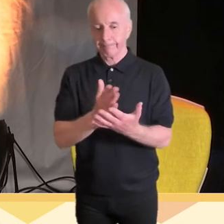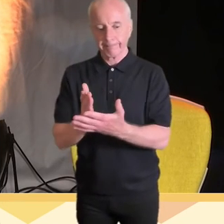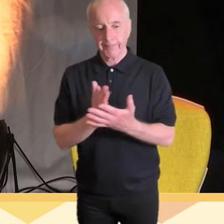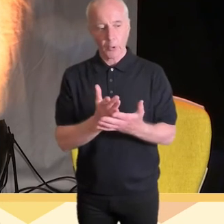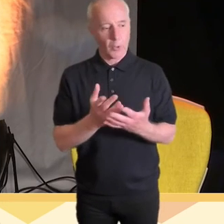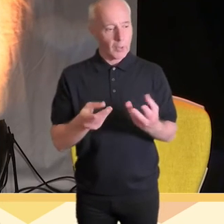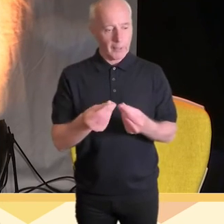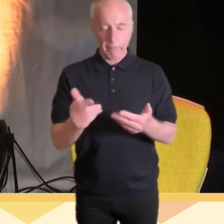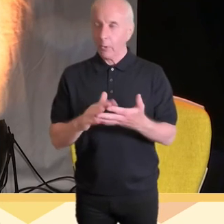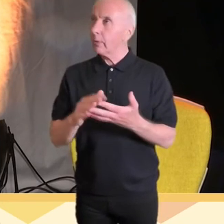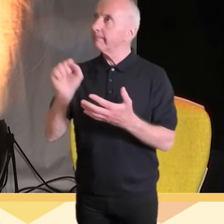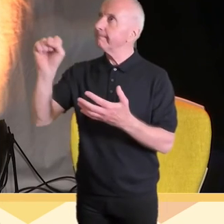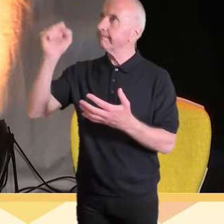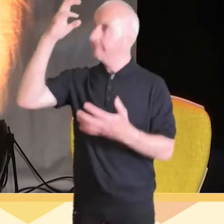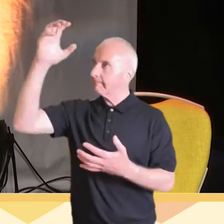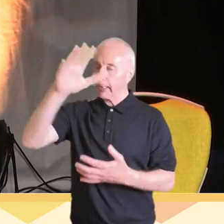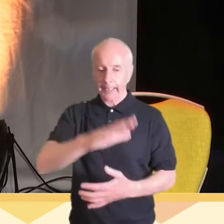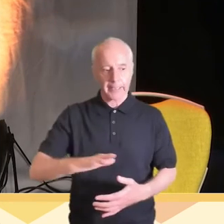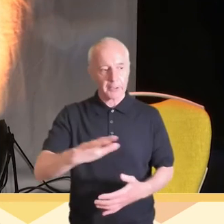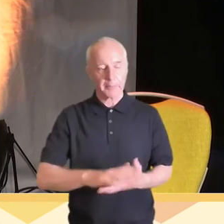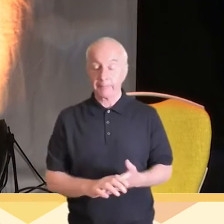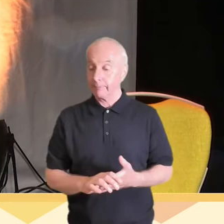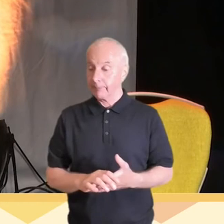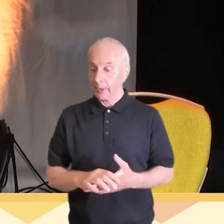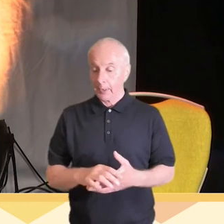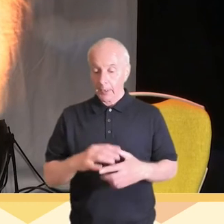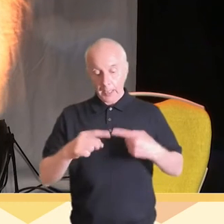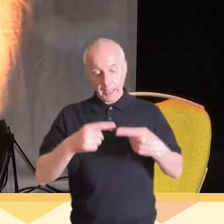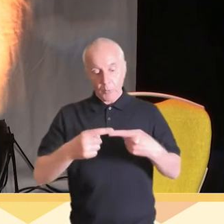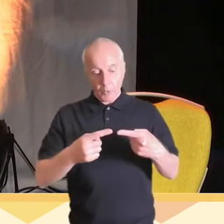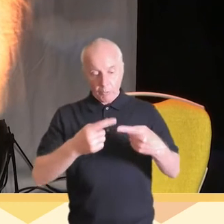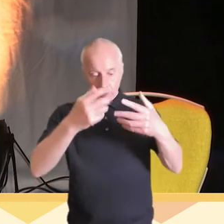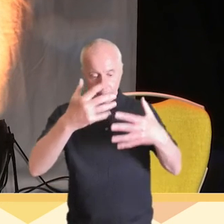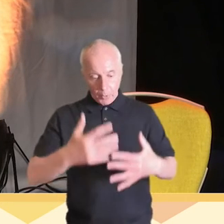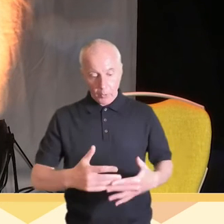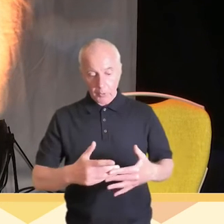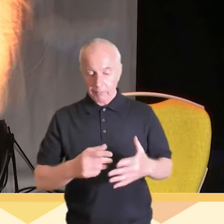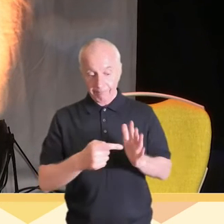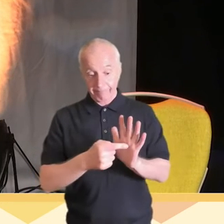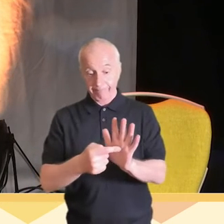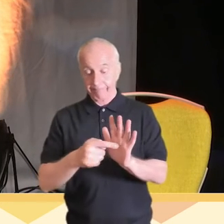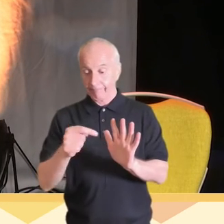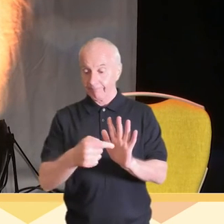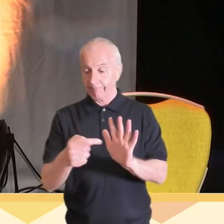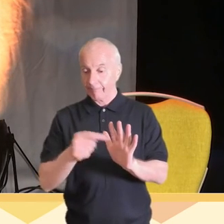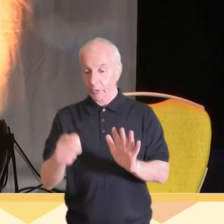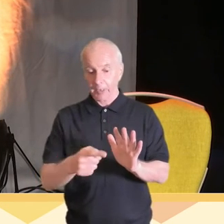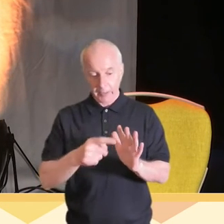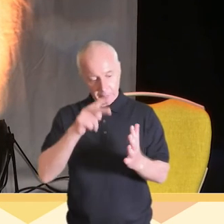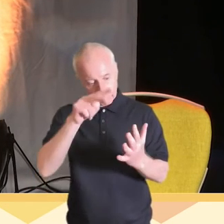kingdom. I want to draw your attention to the annual report. It gives you an excellent overview of the work of the